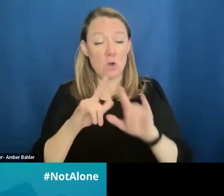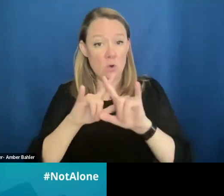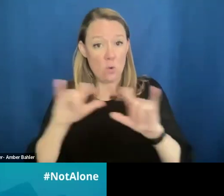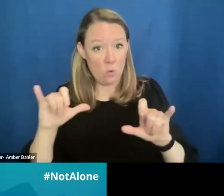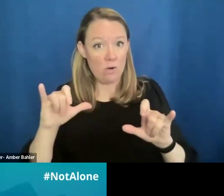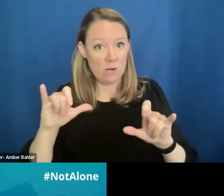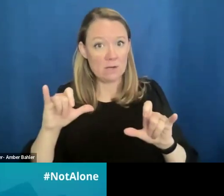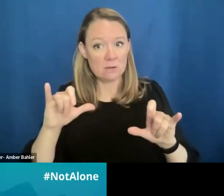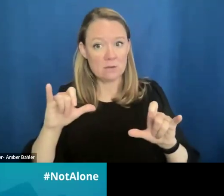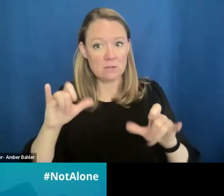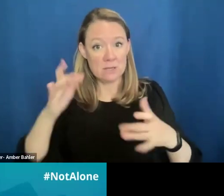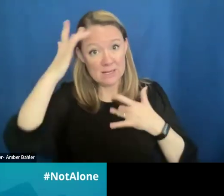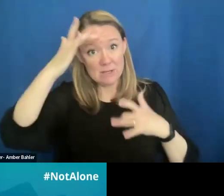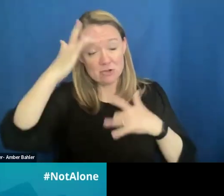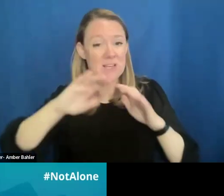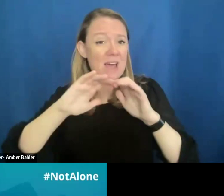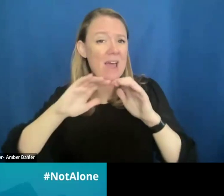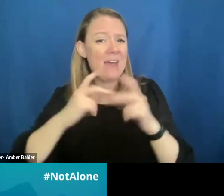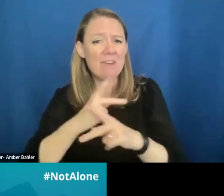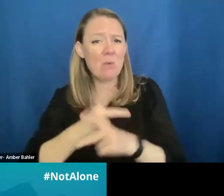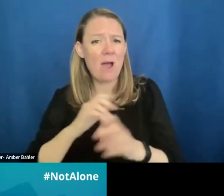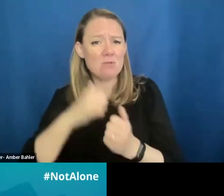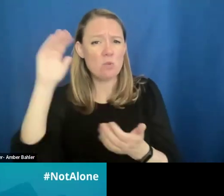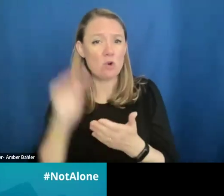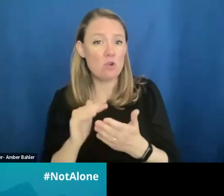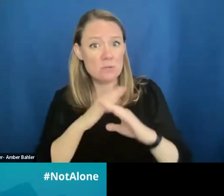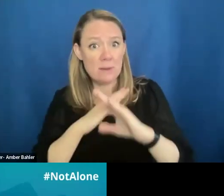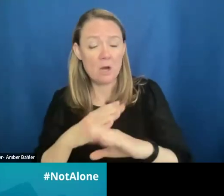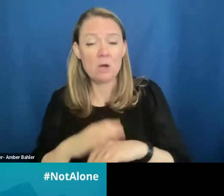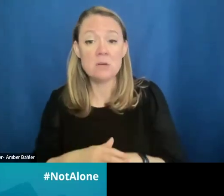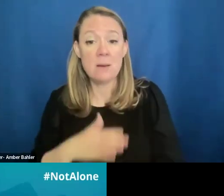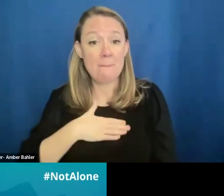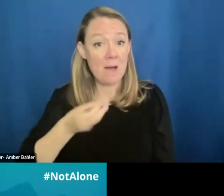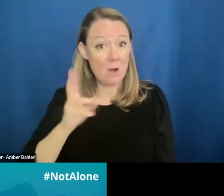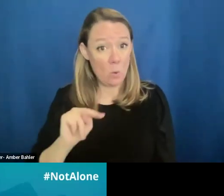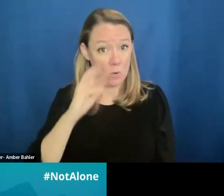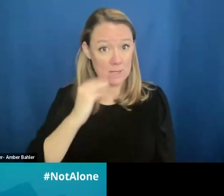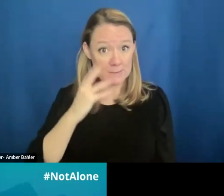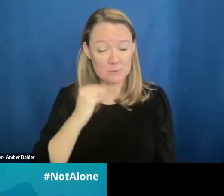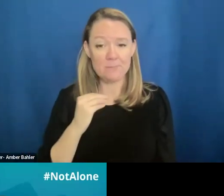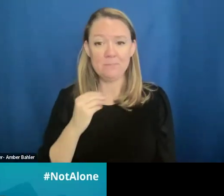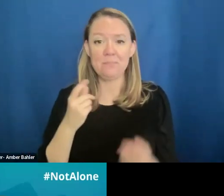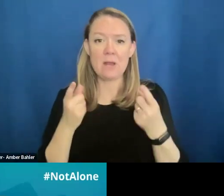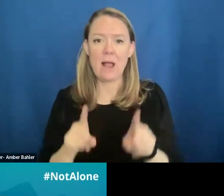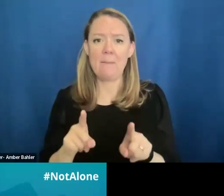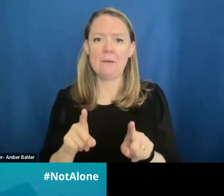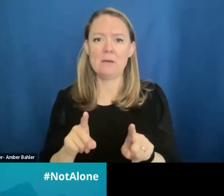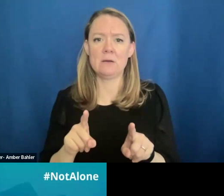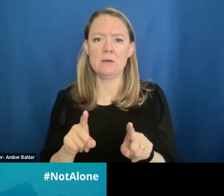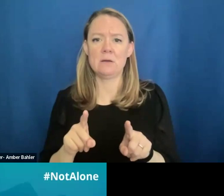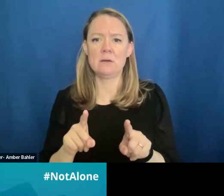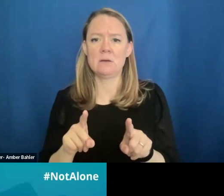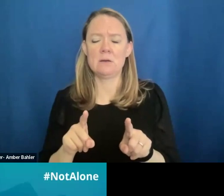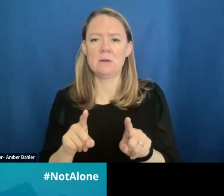reduce those barriers. I mean, even someone, you know, for me, a personal experience, when I was